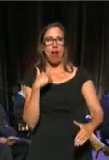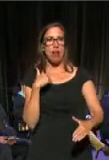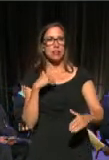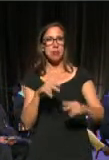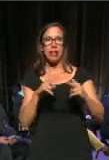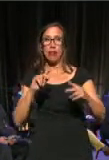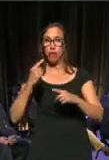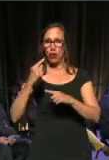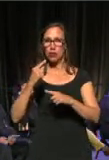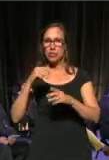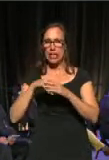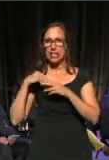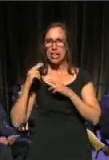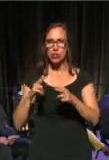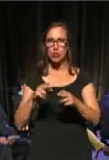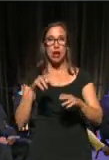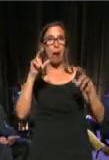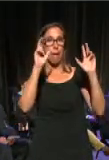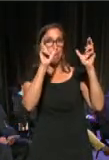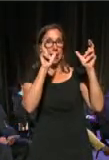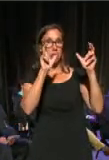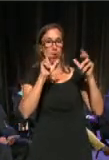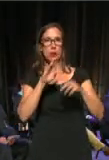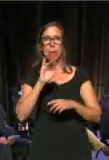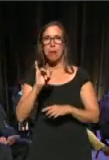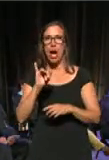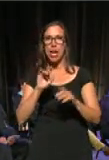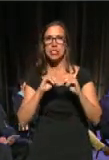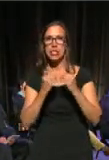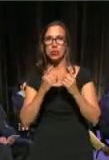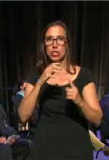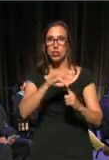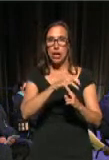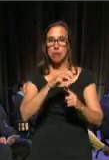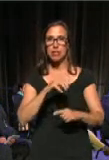history. Boys basketball were bi-district